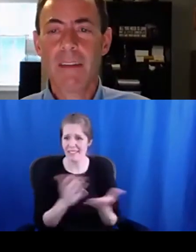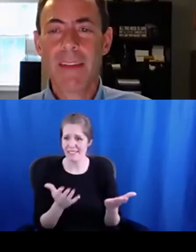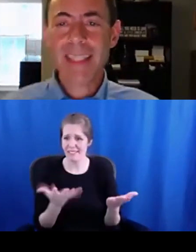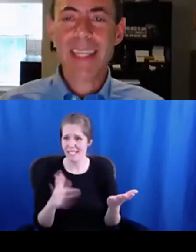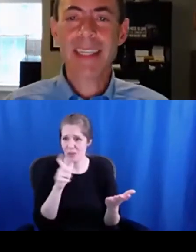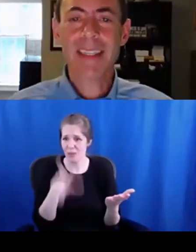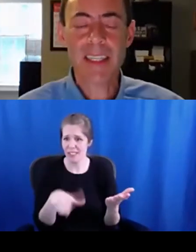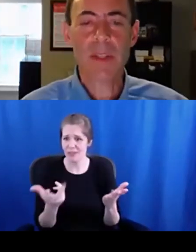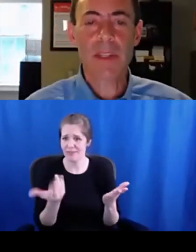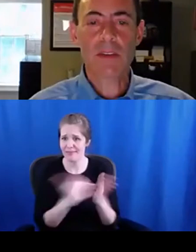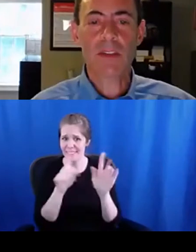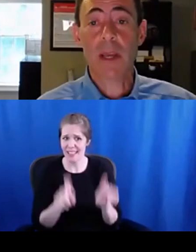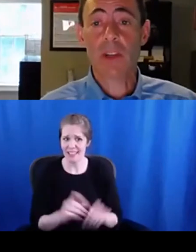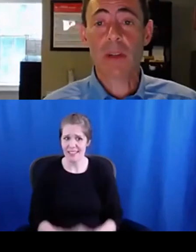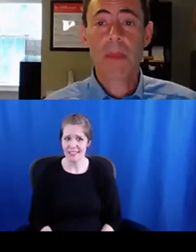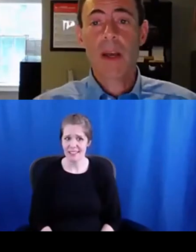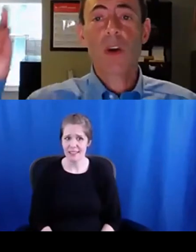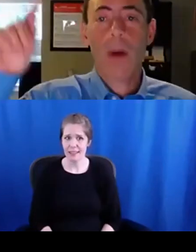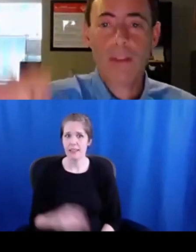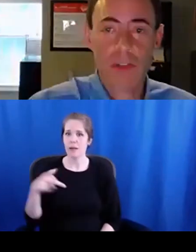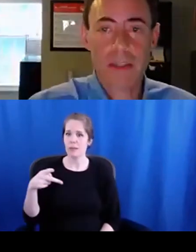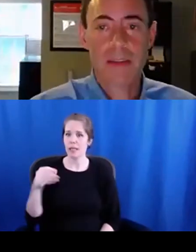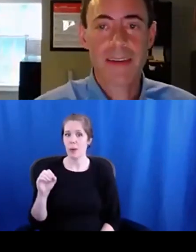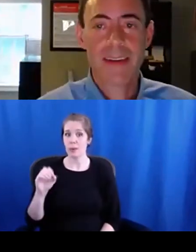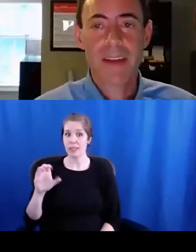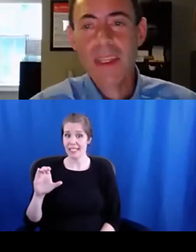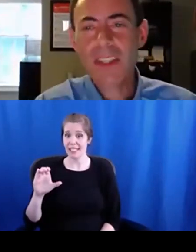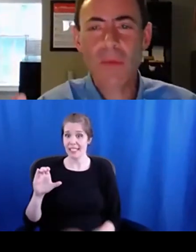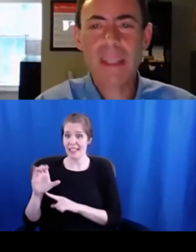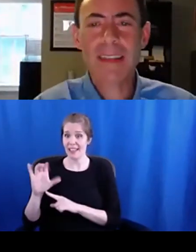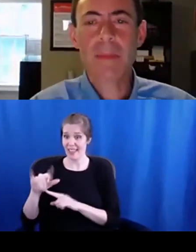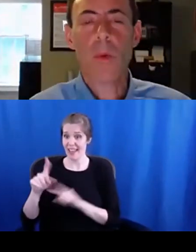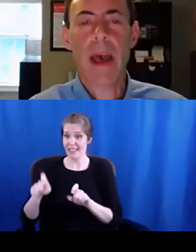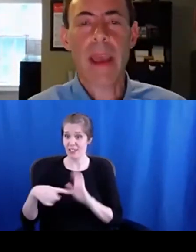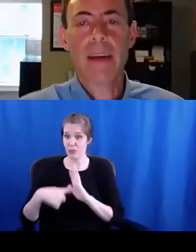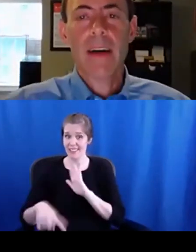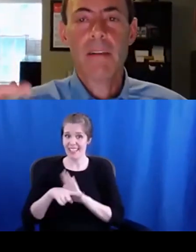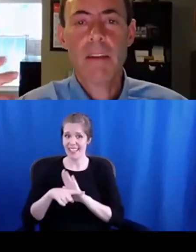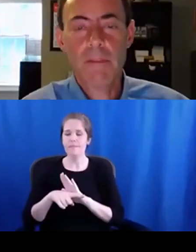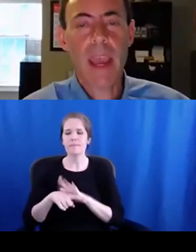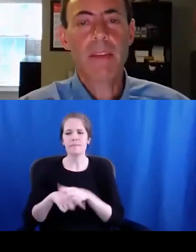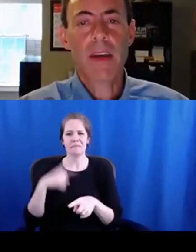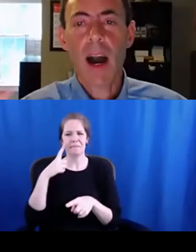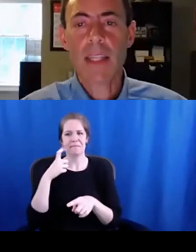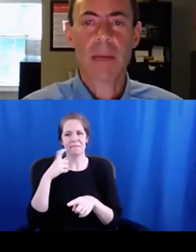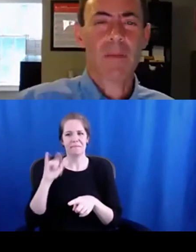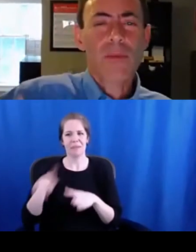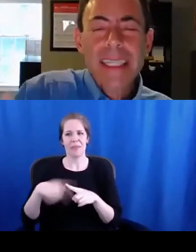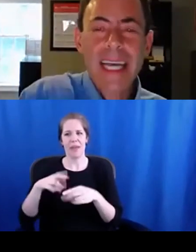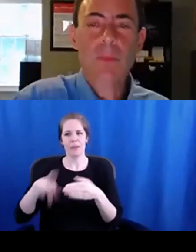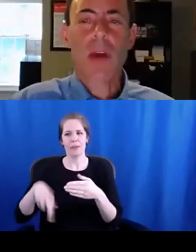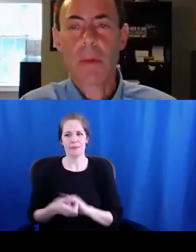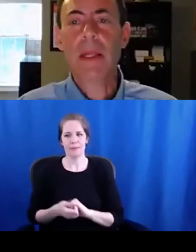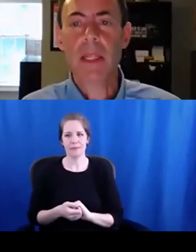negative, that's inconsistent with clinical suspicion. Question it. So this is a really simple way of conveying the concept of